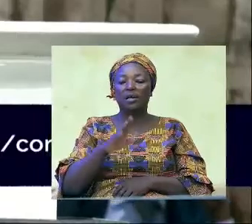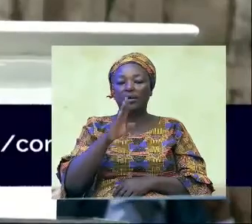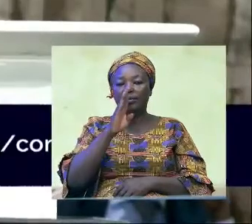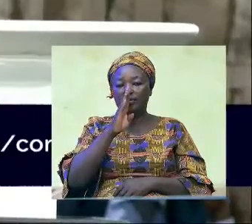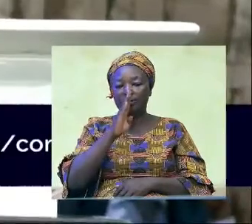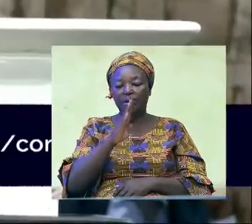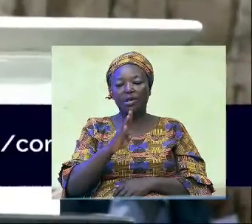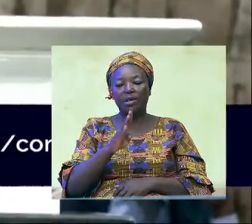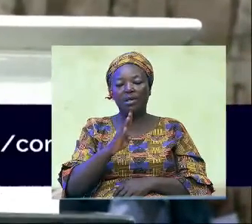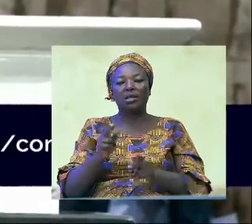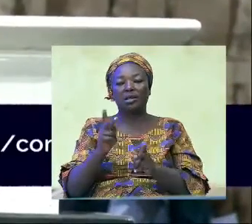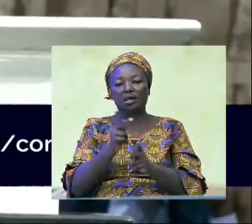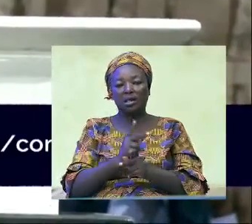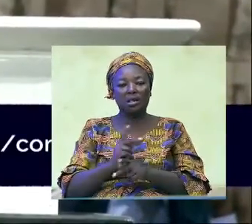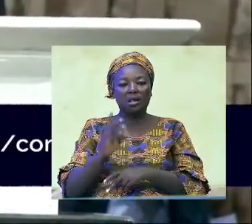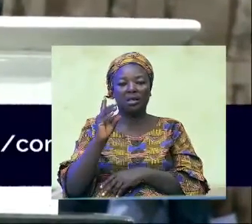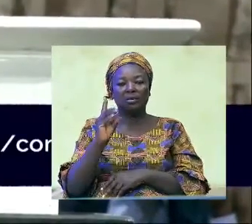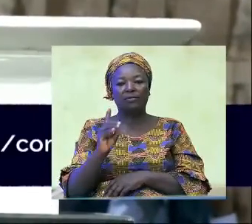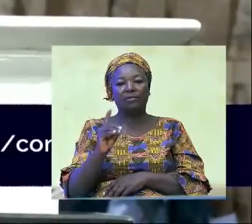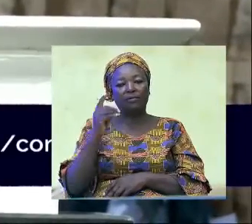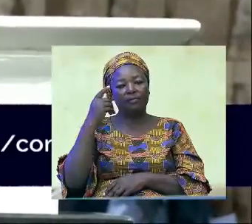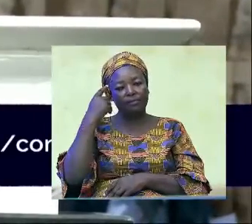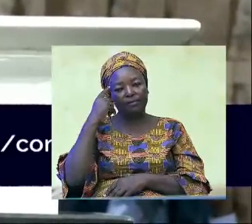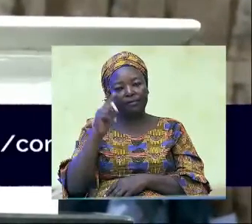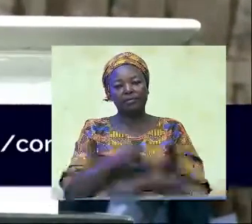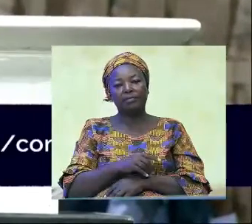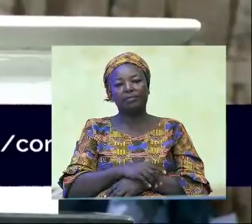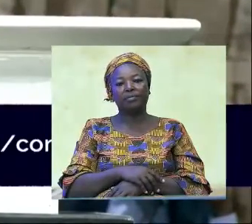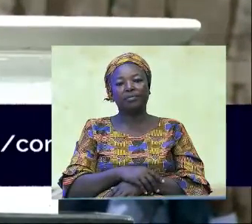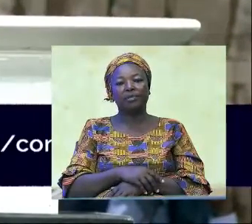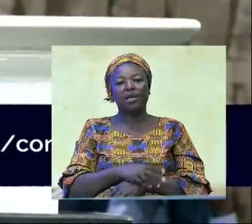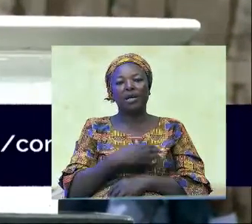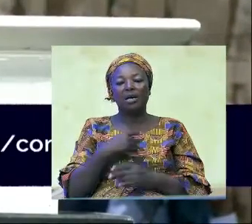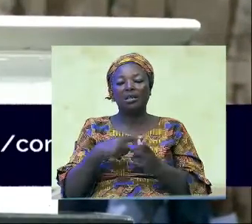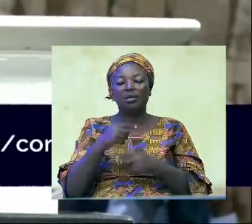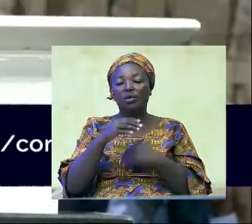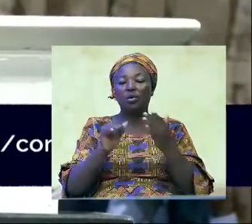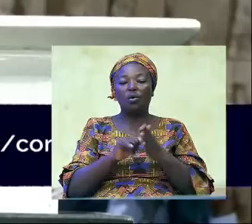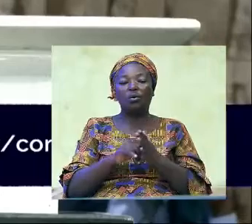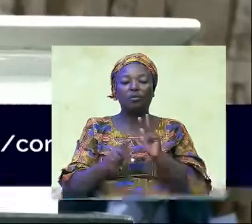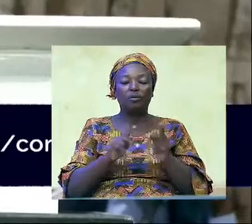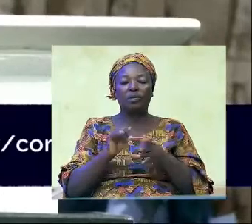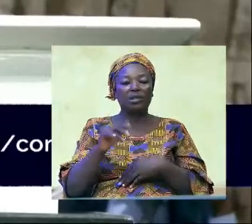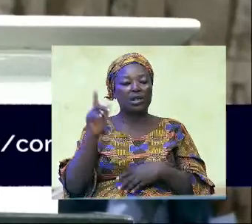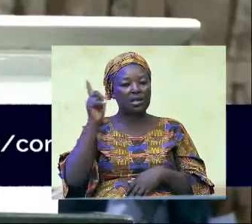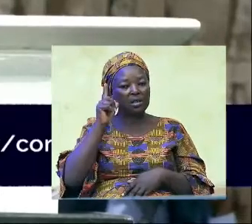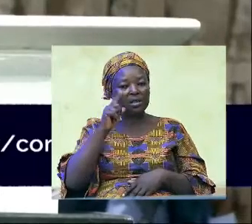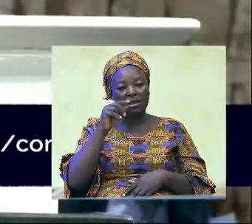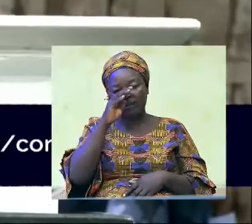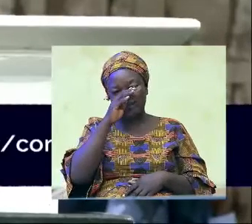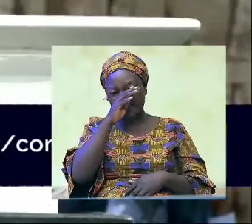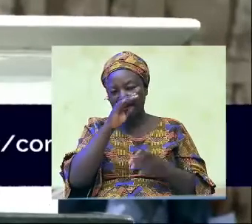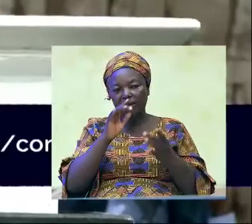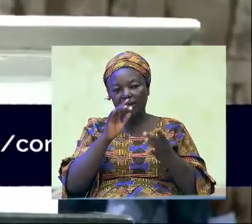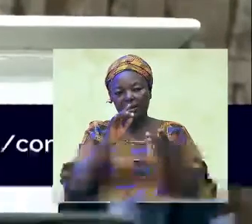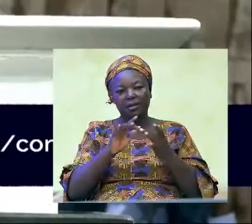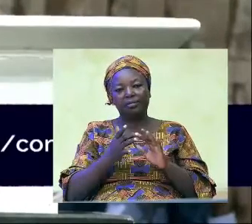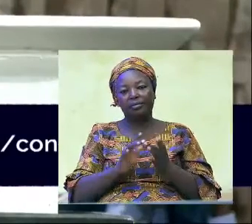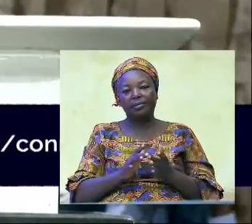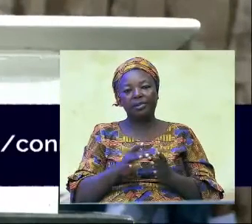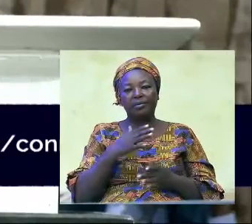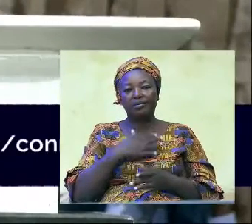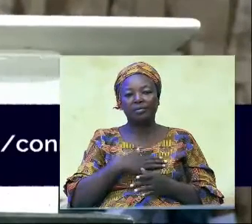to. And the same thing all over the locations and the online audience